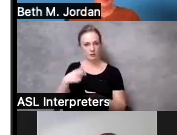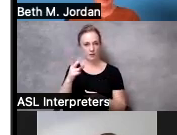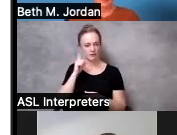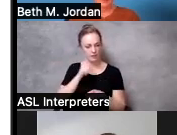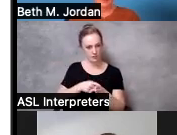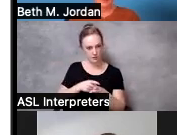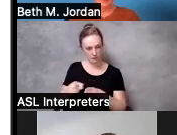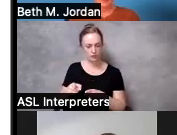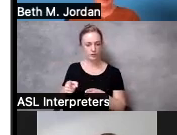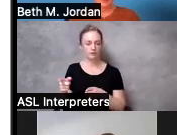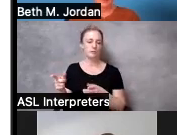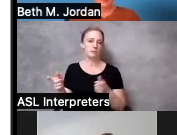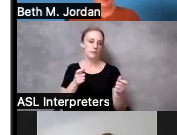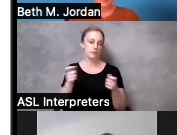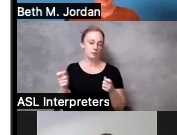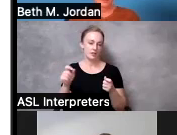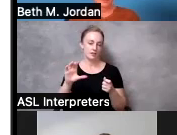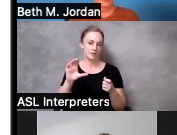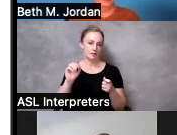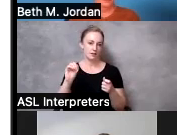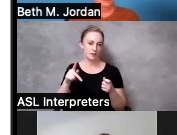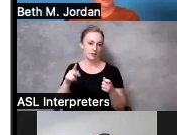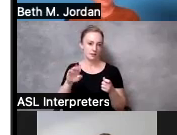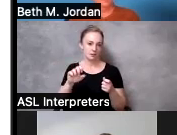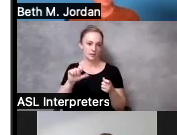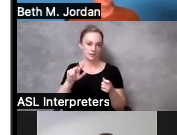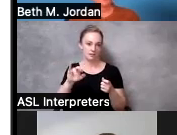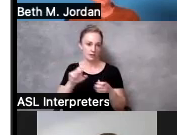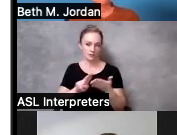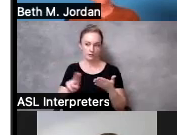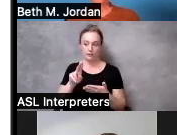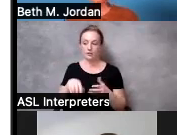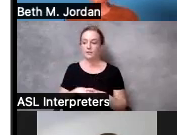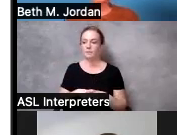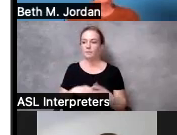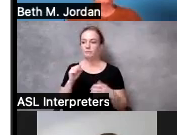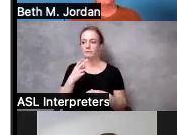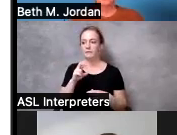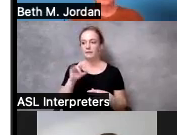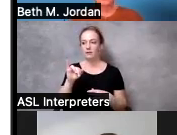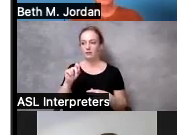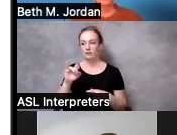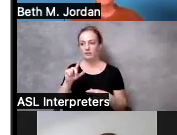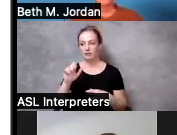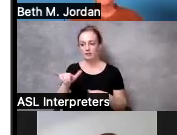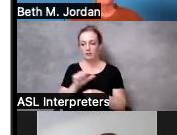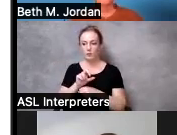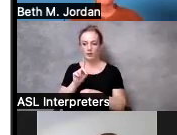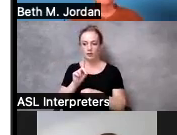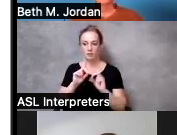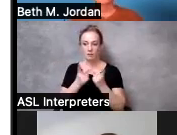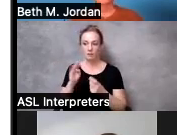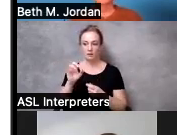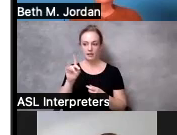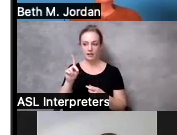management from Campbellsville University. Sherry Staley is a behavioral health supervisor with the Department for Medicaid Services. She's been with the department